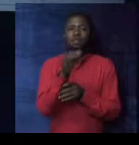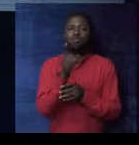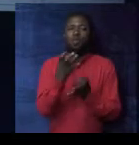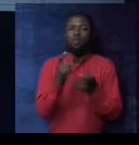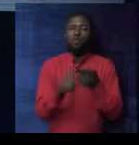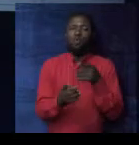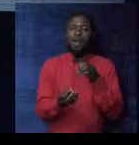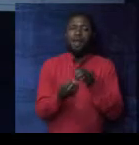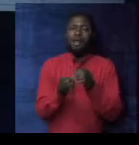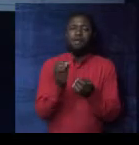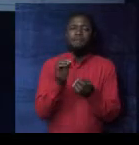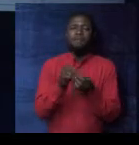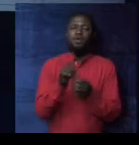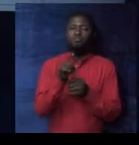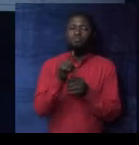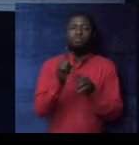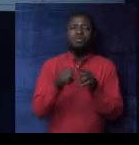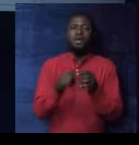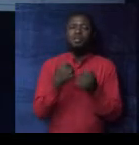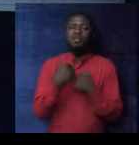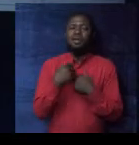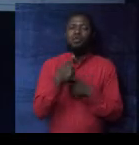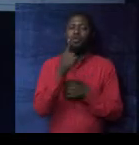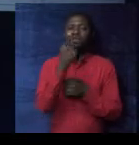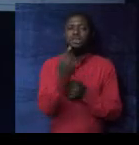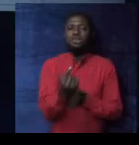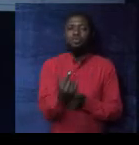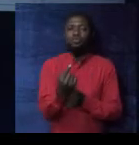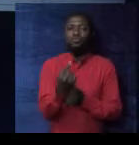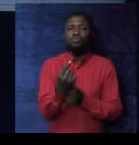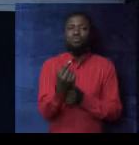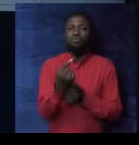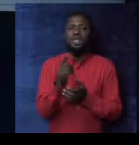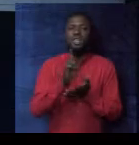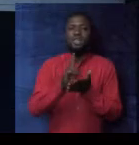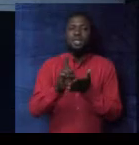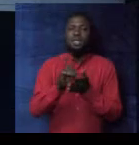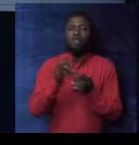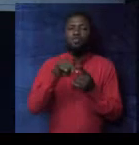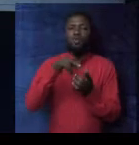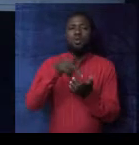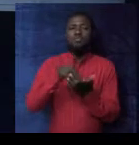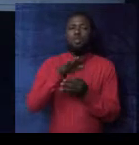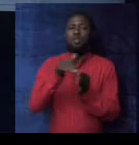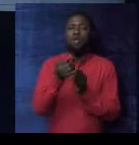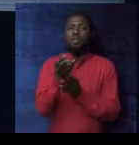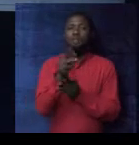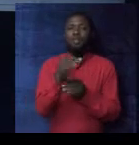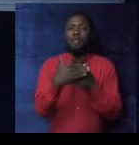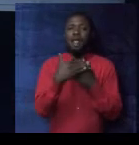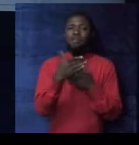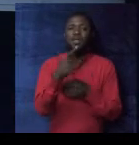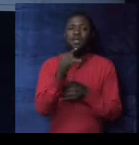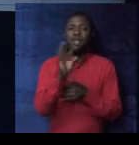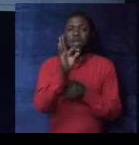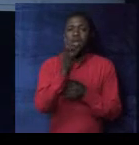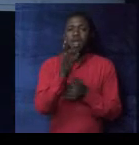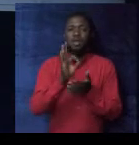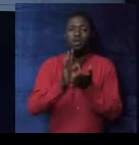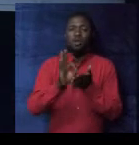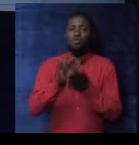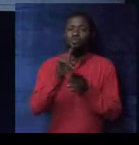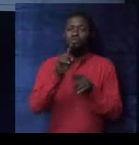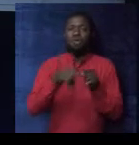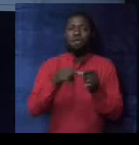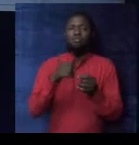get to 9, you still want to add more. You cannot have a single digit to represent all of them after the 9